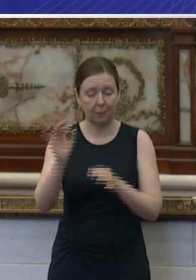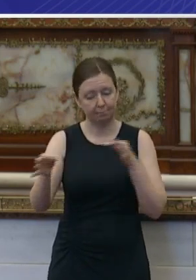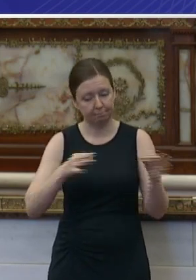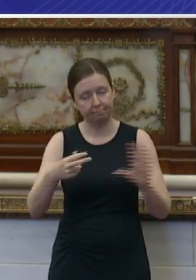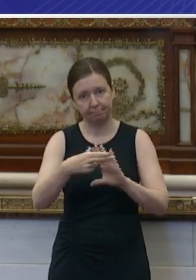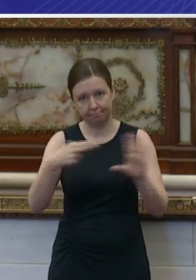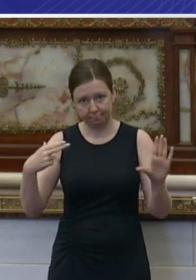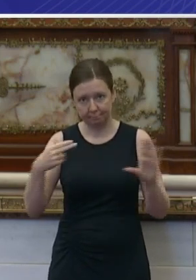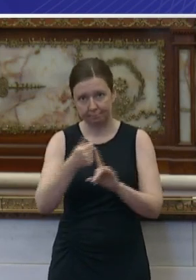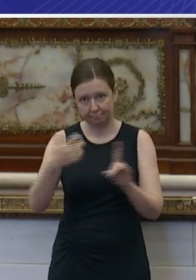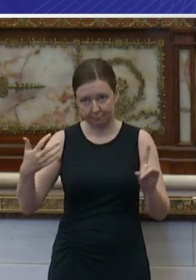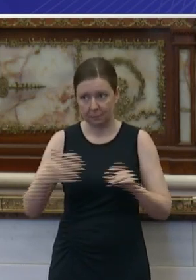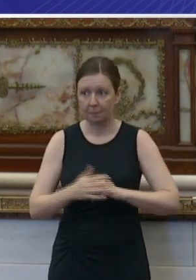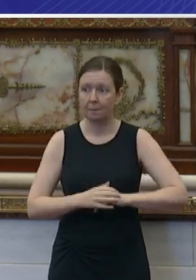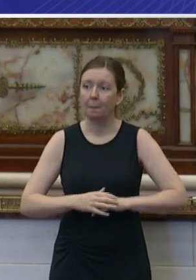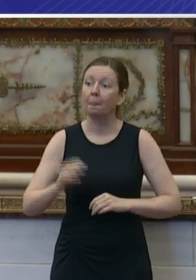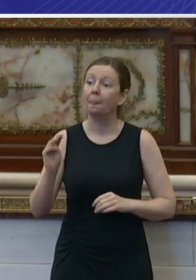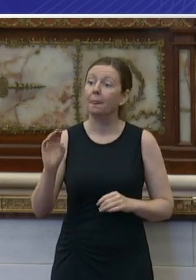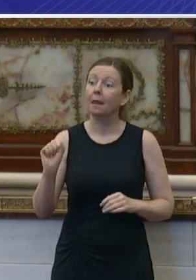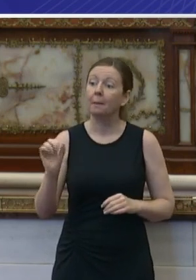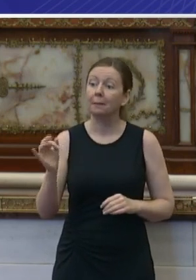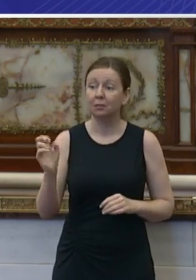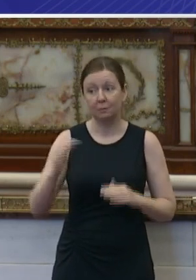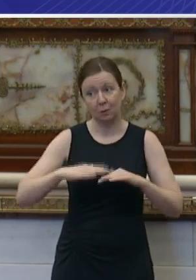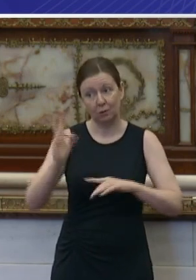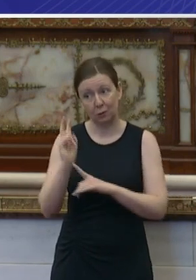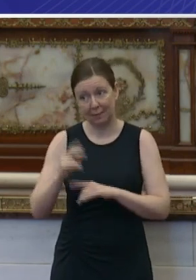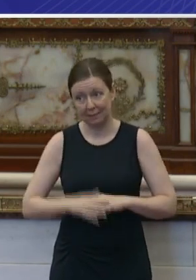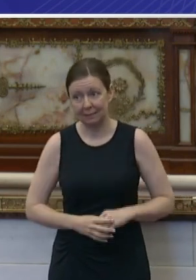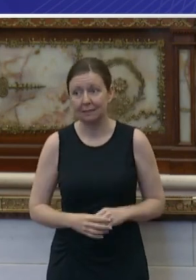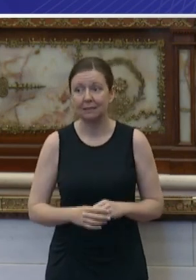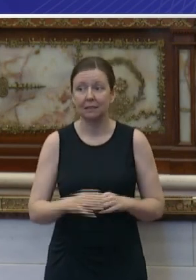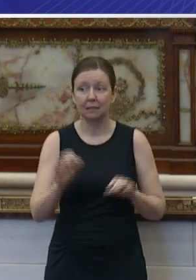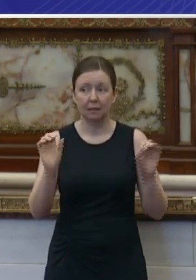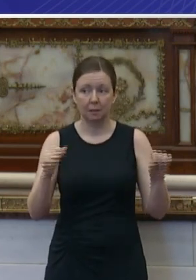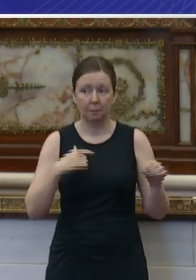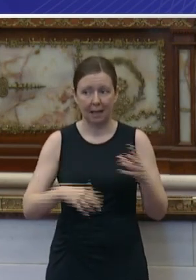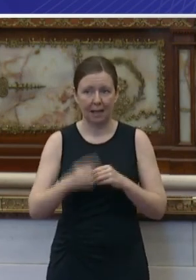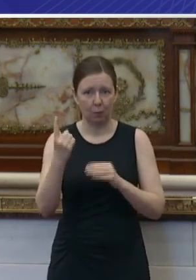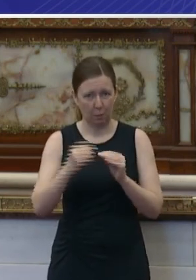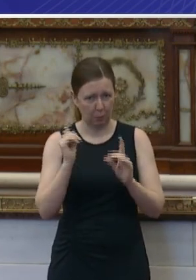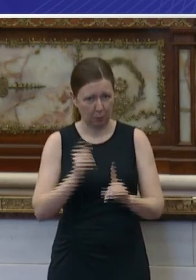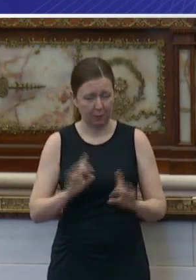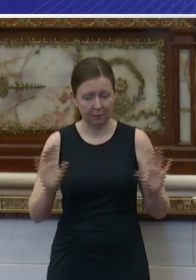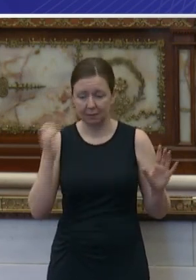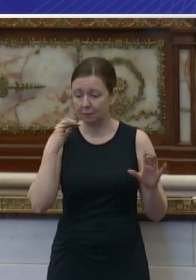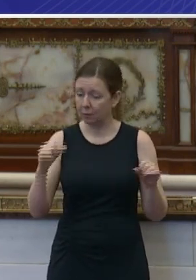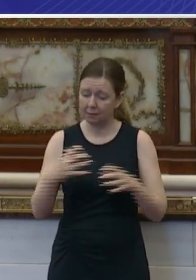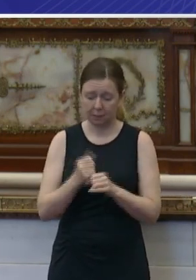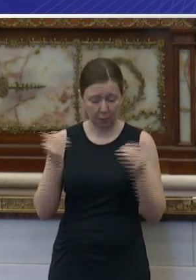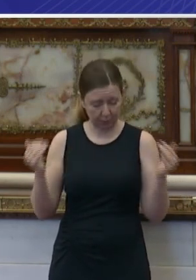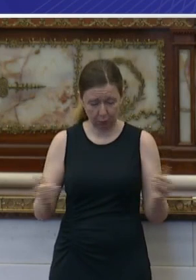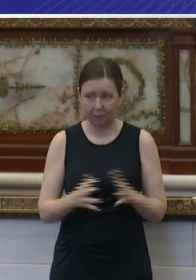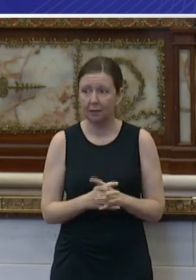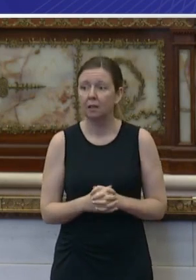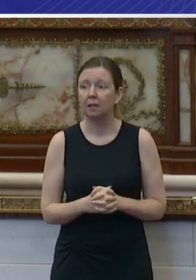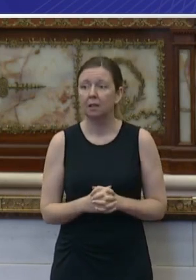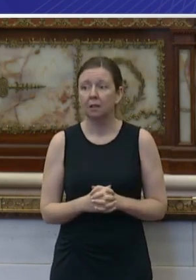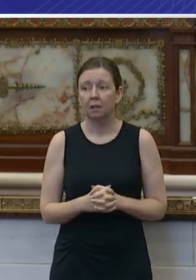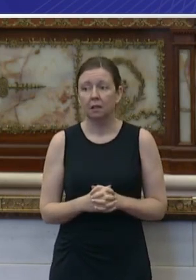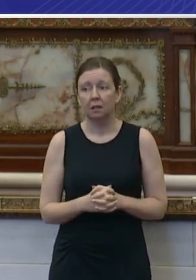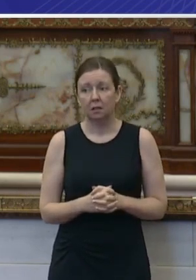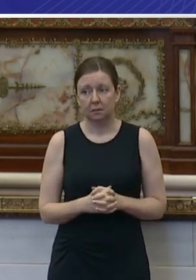them. Ms. Robson? Yes. We're over 2 minutes. May I just add one more point? If you could summarize, sure. If Yes, you can